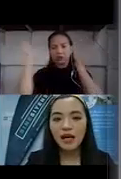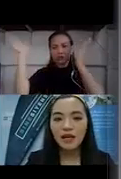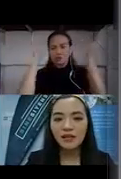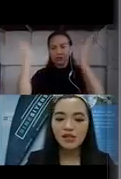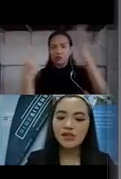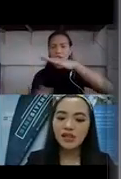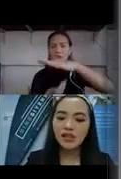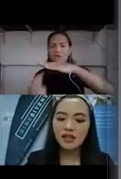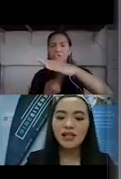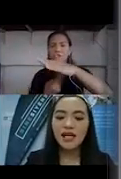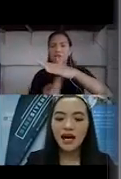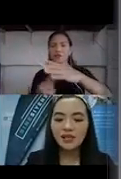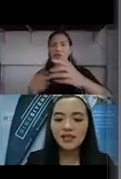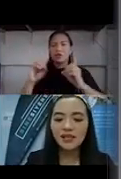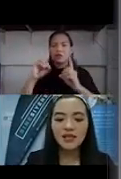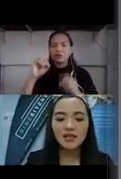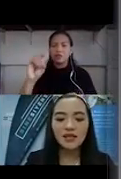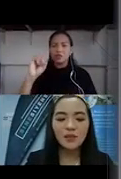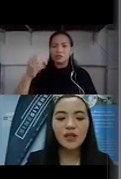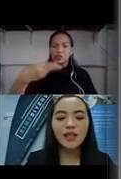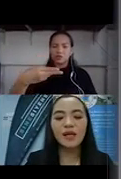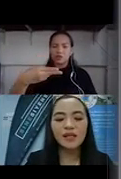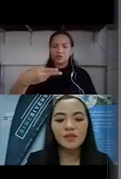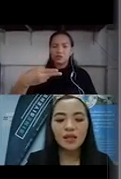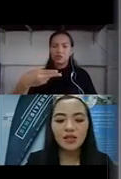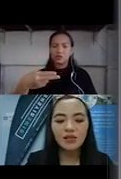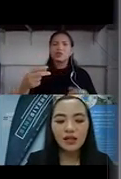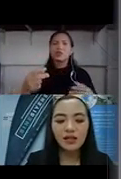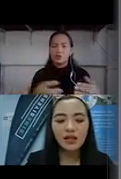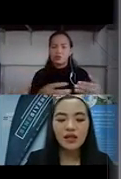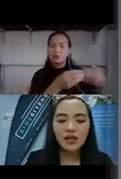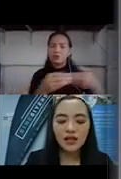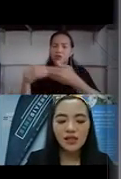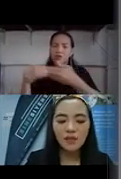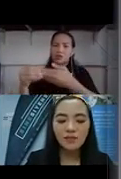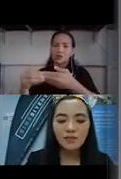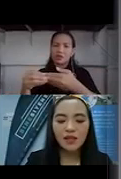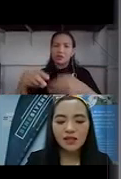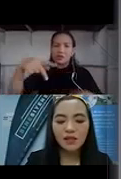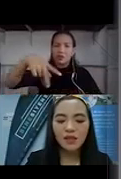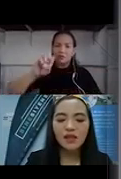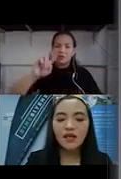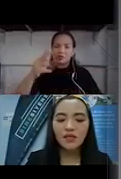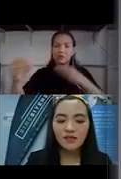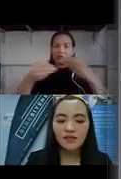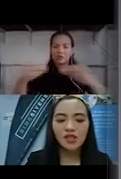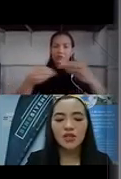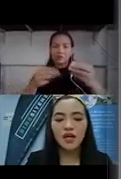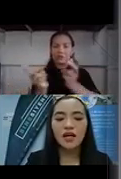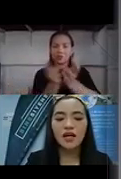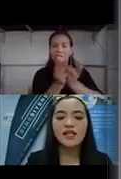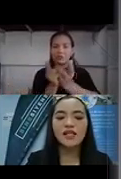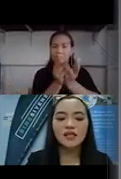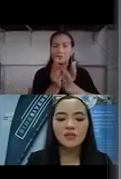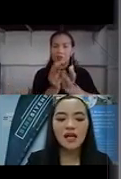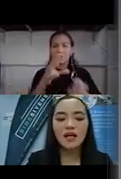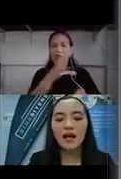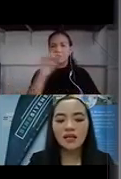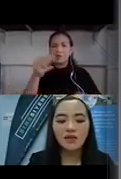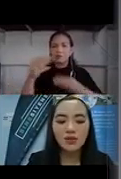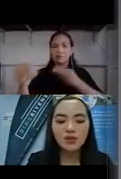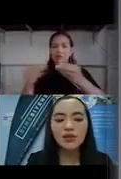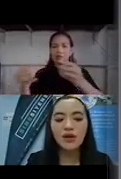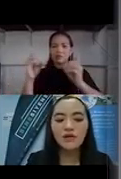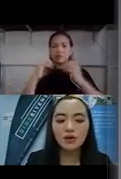of Health. So she currently heads the Portal Management Unit, Knowledge Management Division. And she's been an